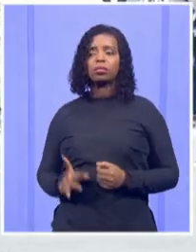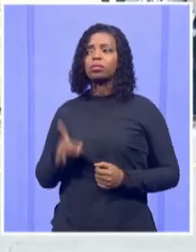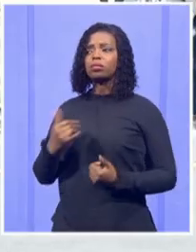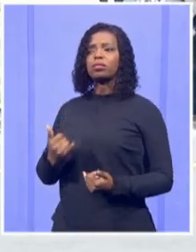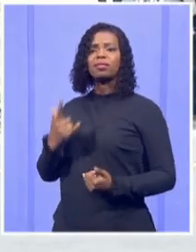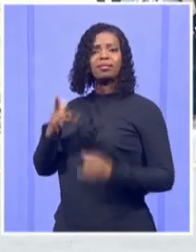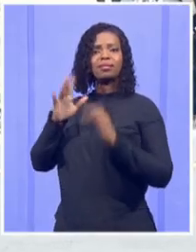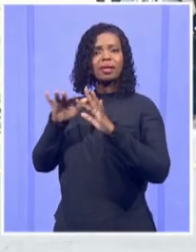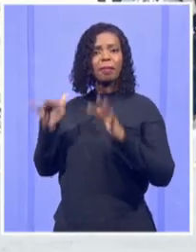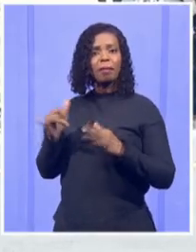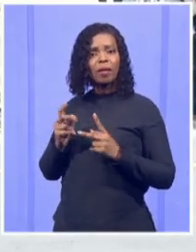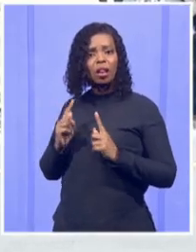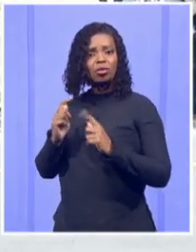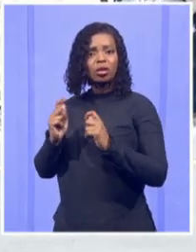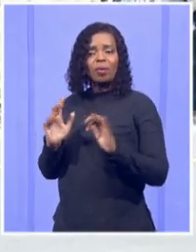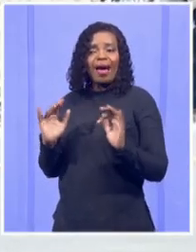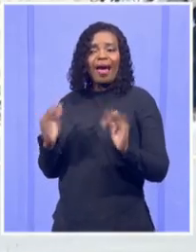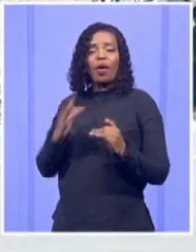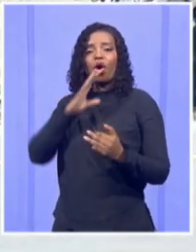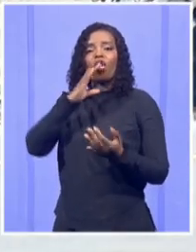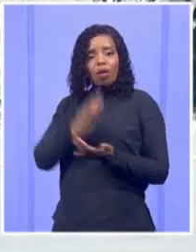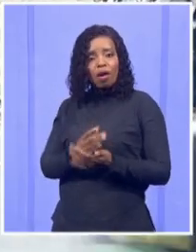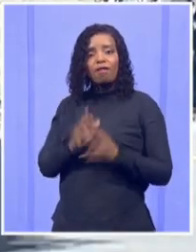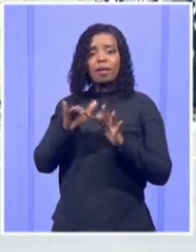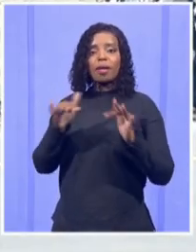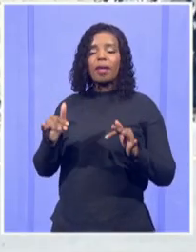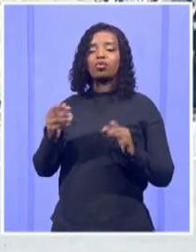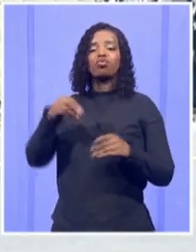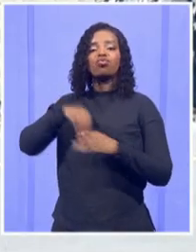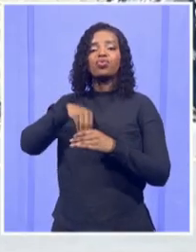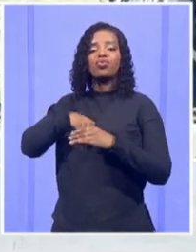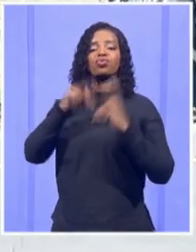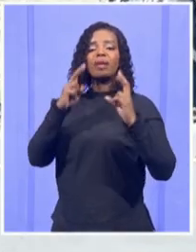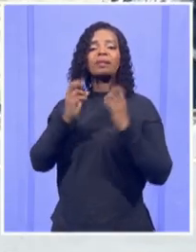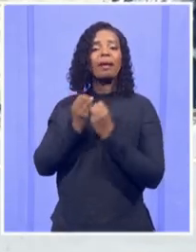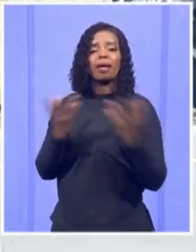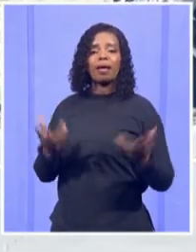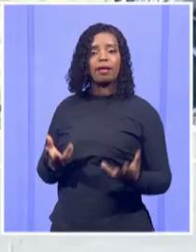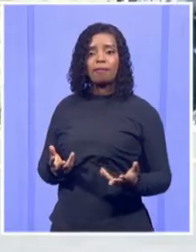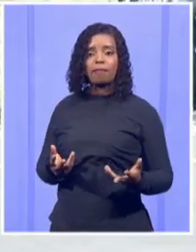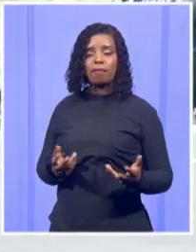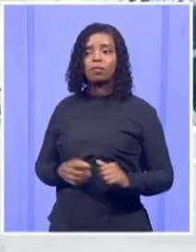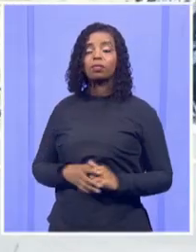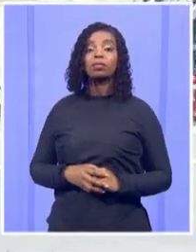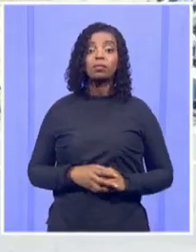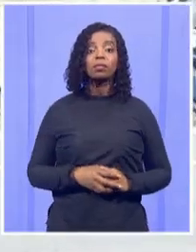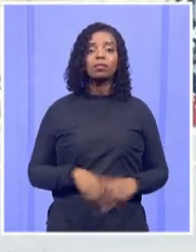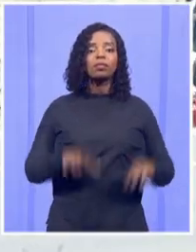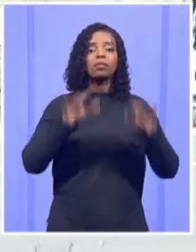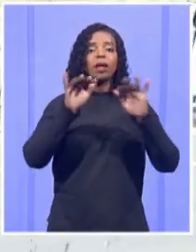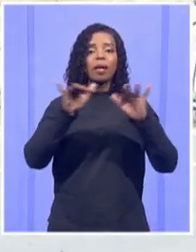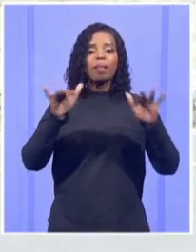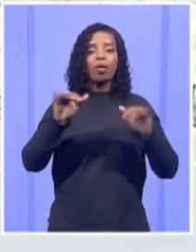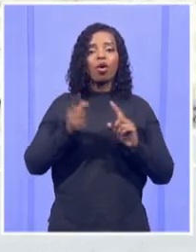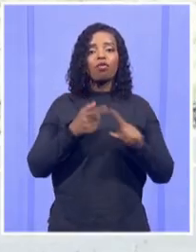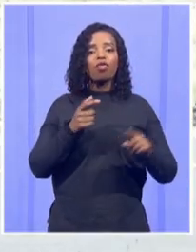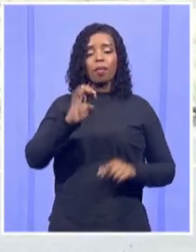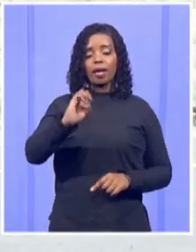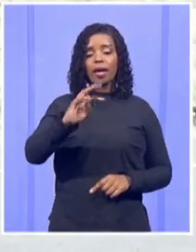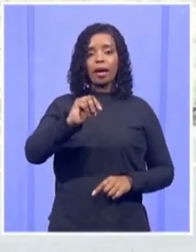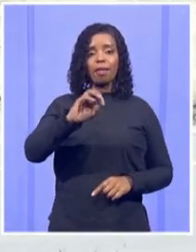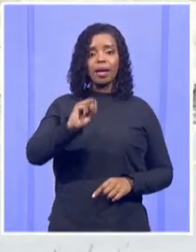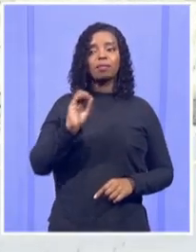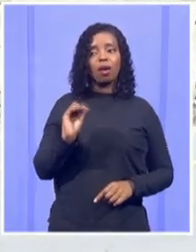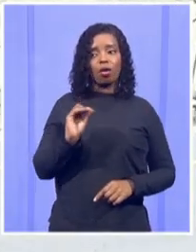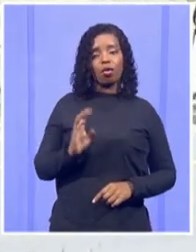able to confirm the exact number of the people who were in the bus? We are having the people from EMS here. They will